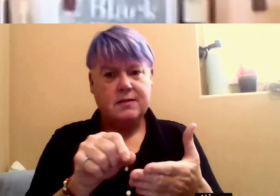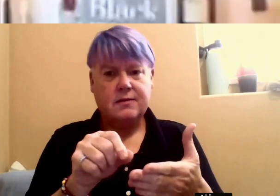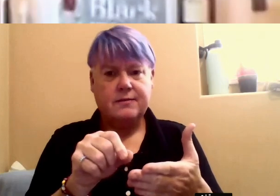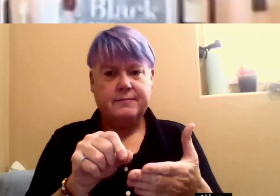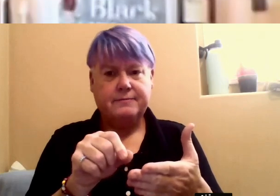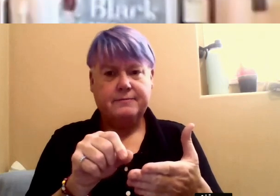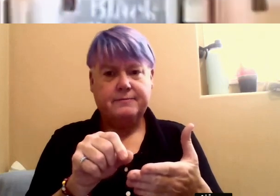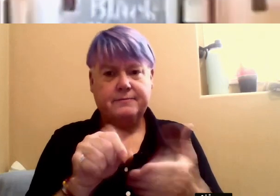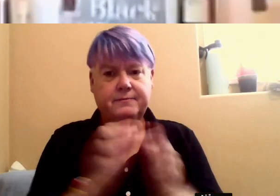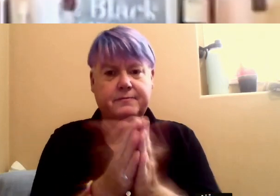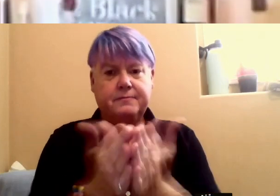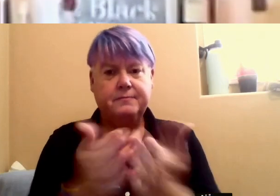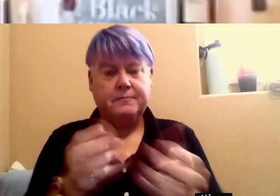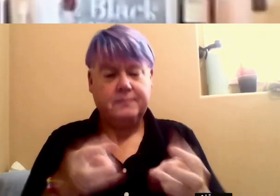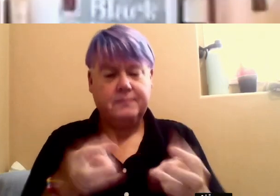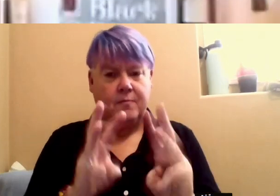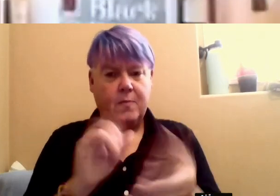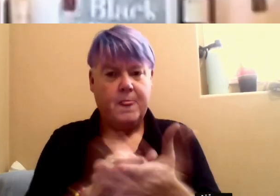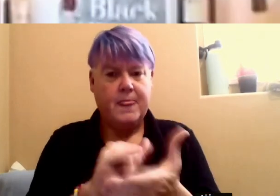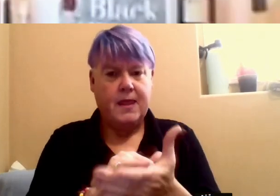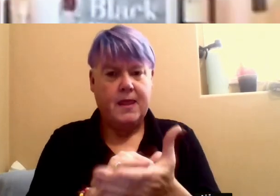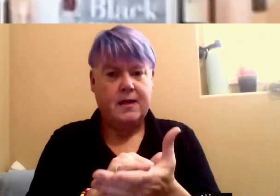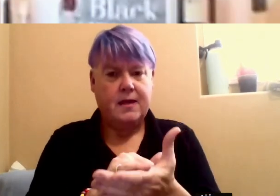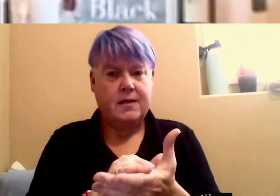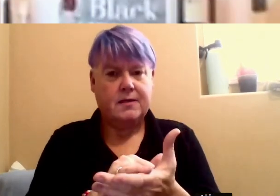the book in a way that I think